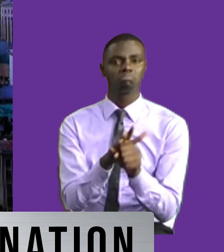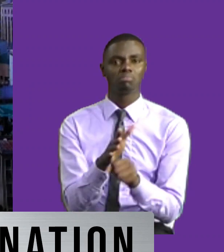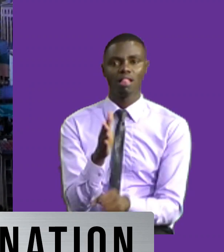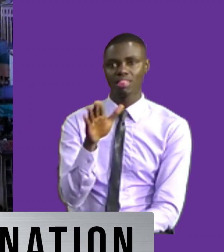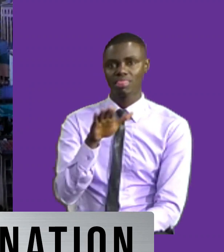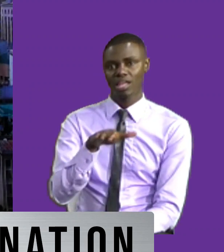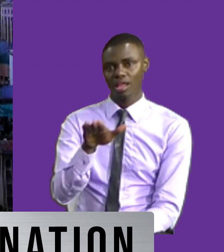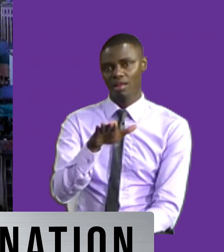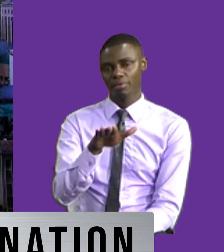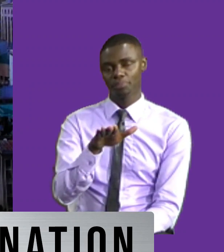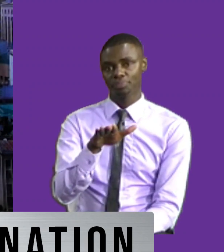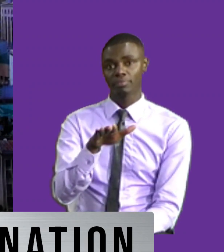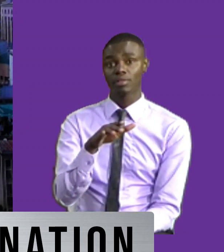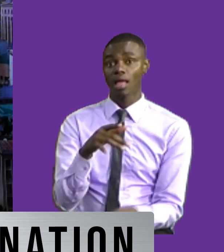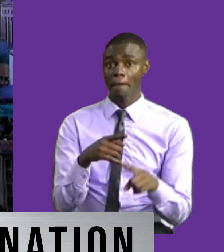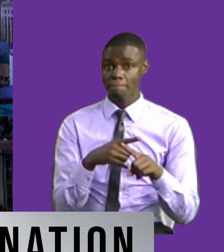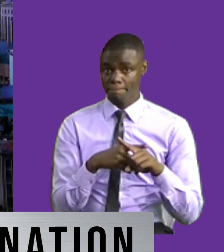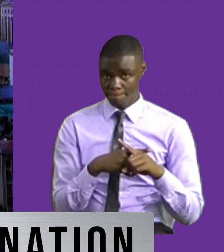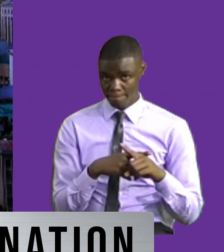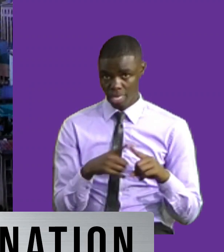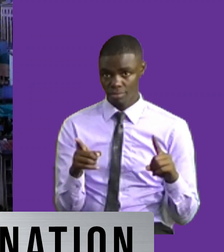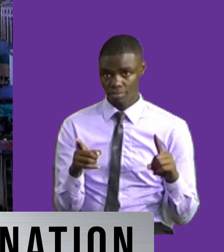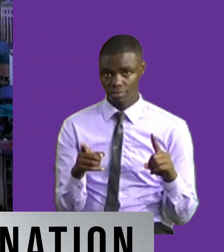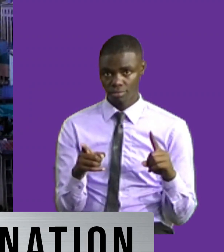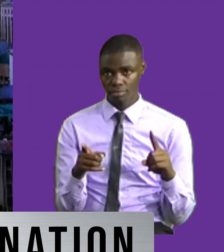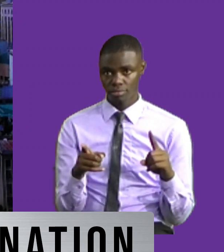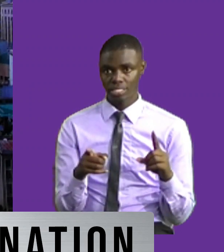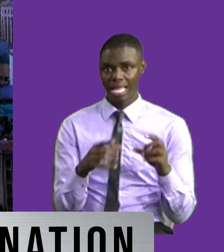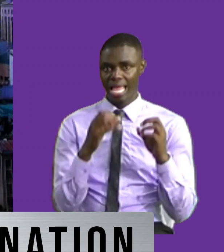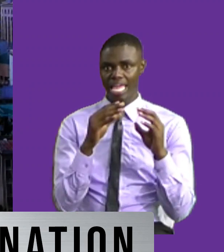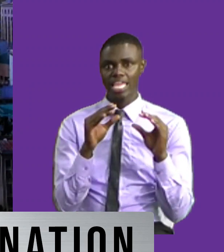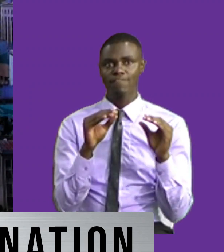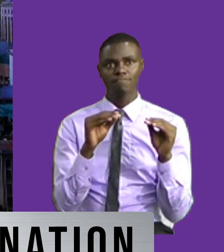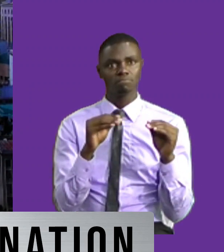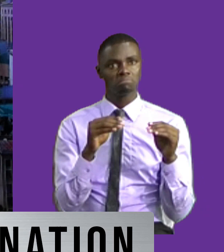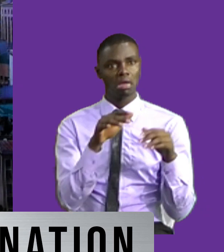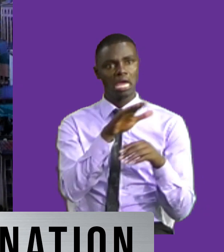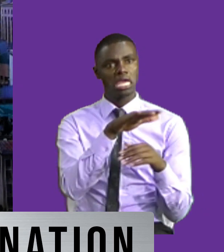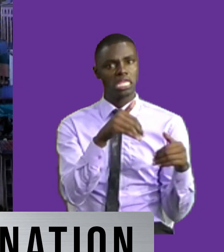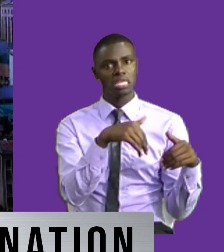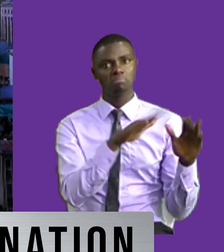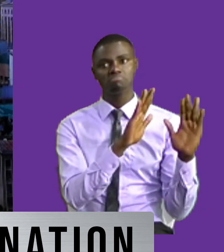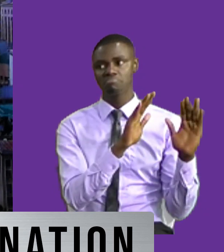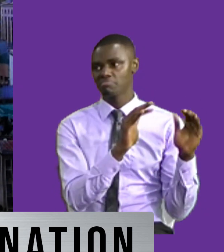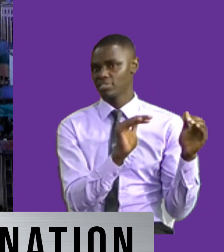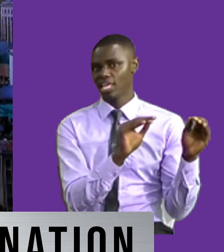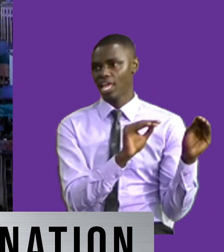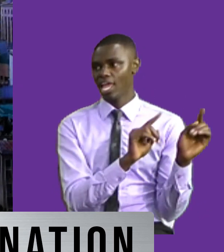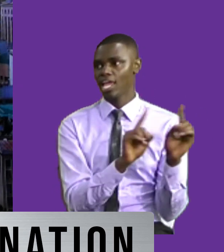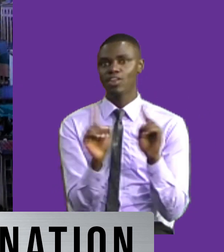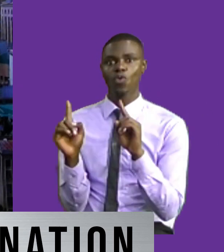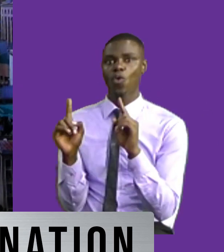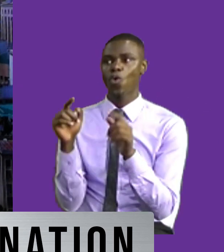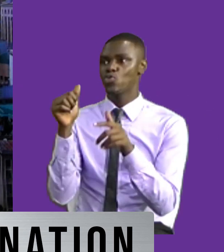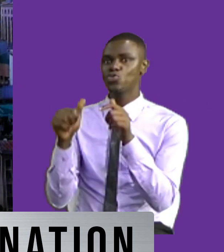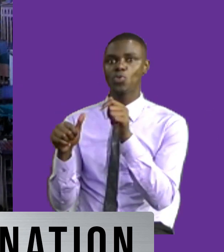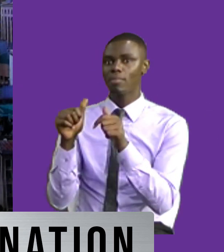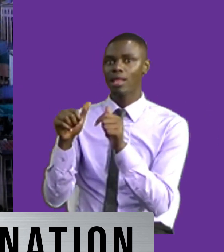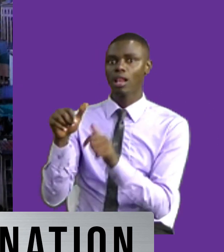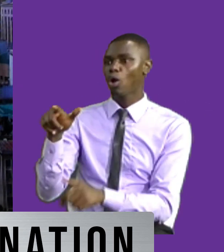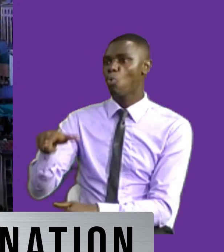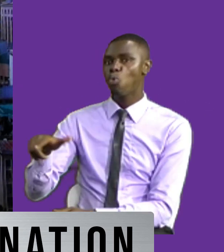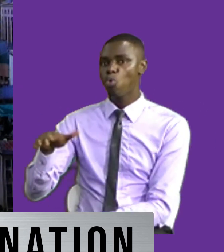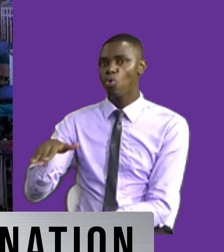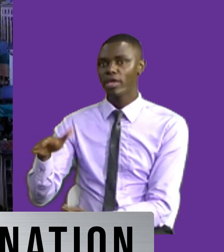in that area. Right. But should you just move out of that area and go to milk deficient